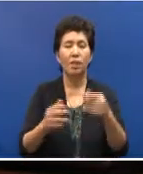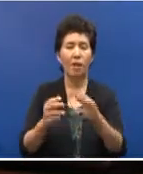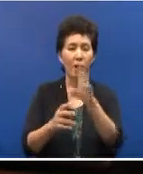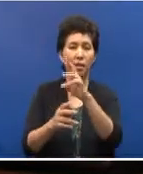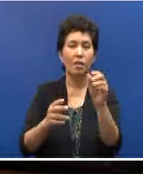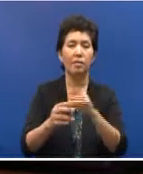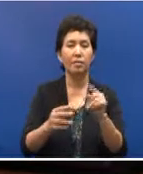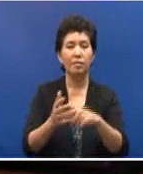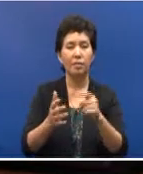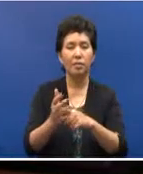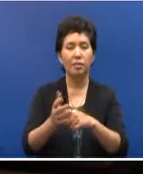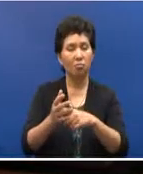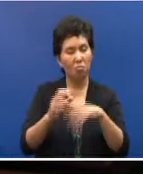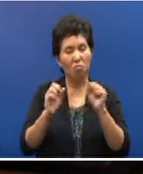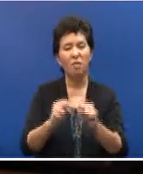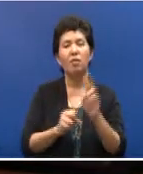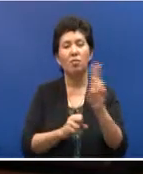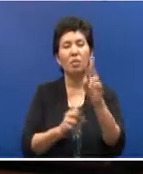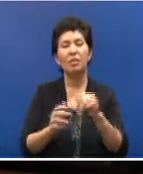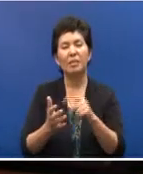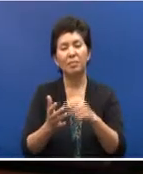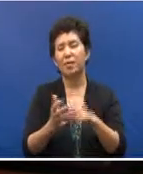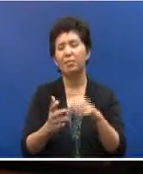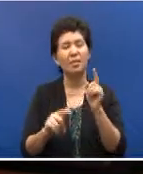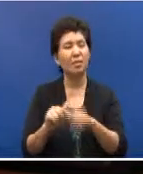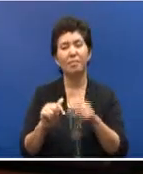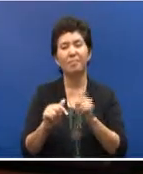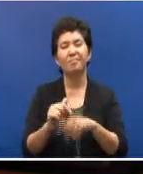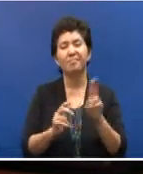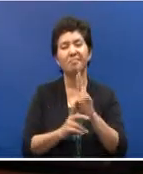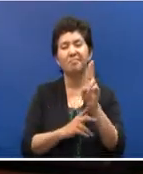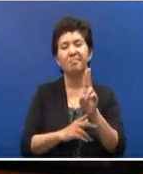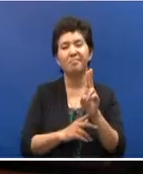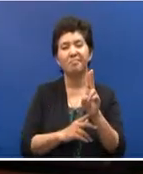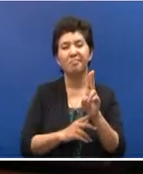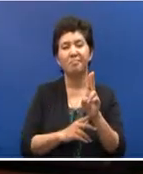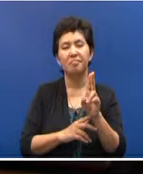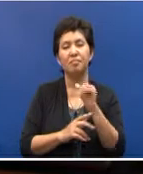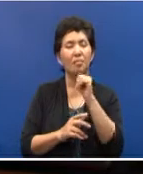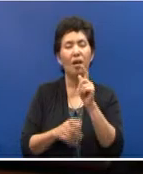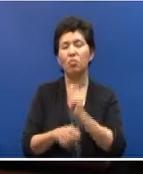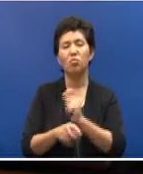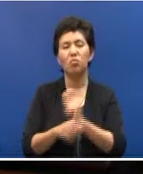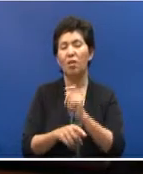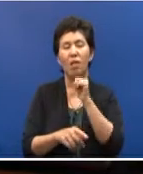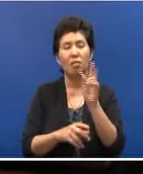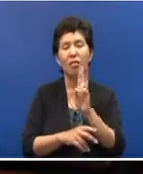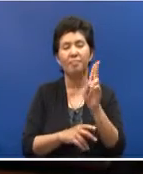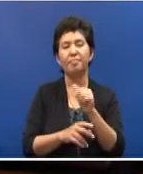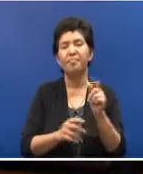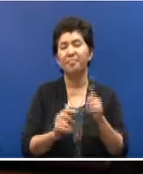ethnocentrism sometimes can be functional and sometimes can be dysfunctional. Okay, the